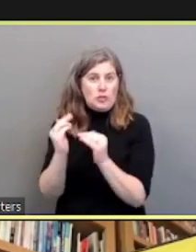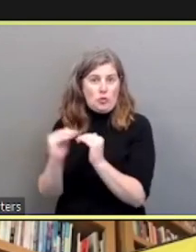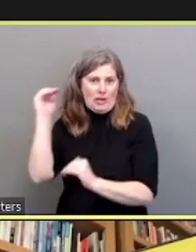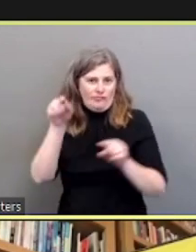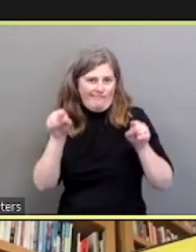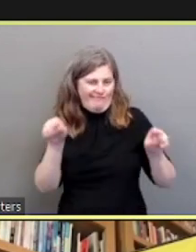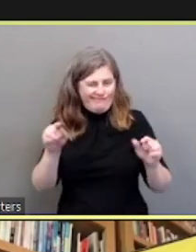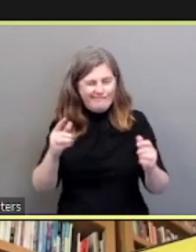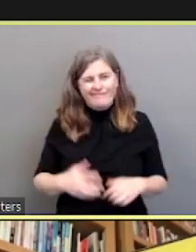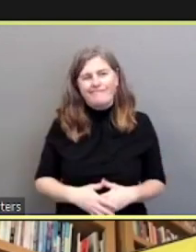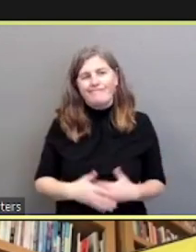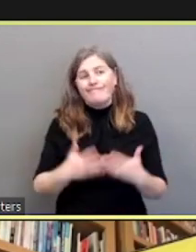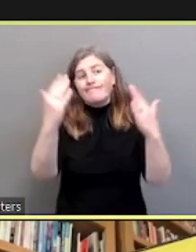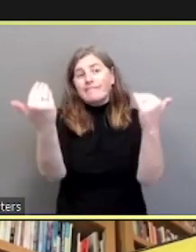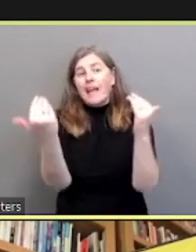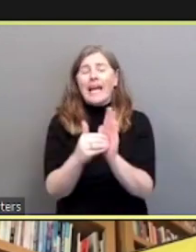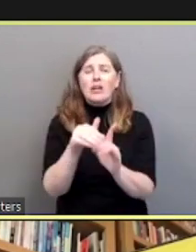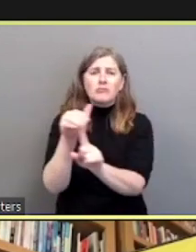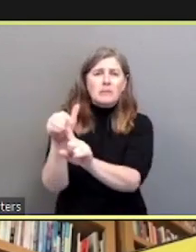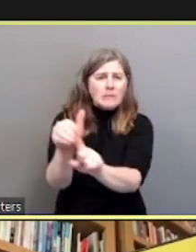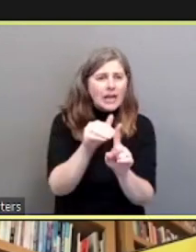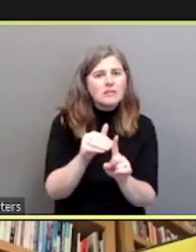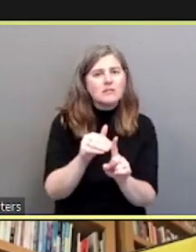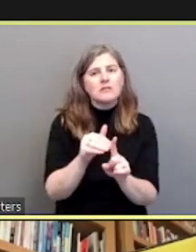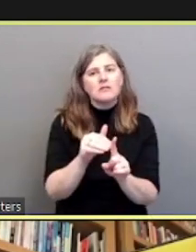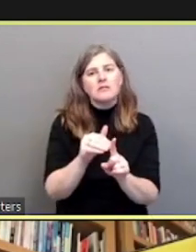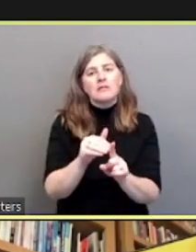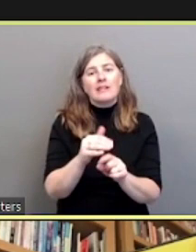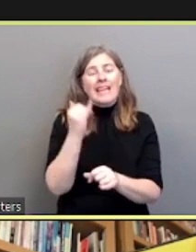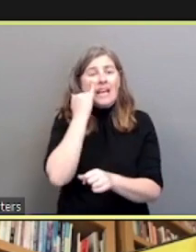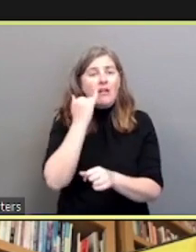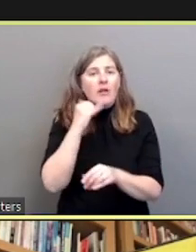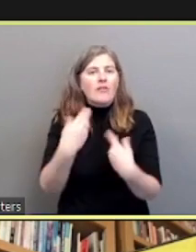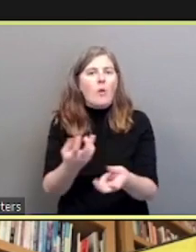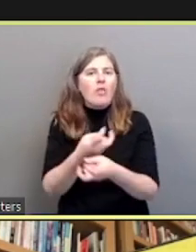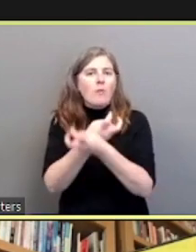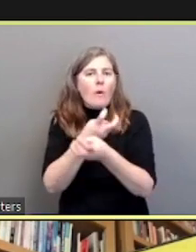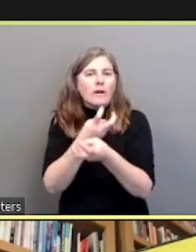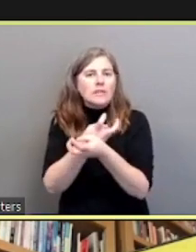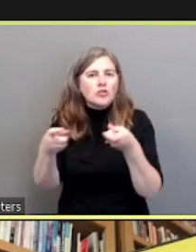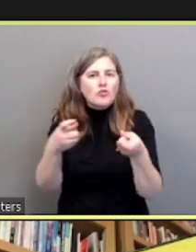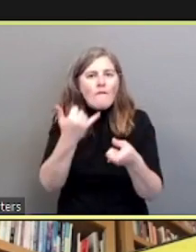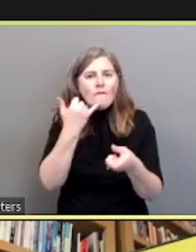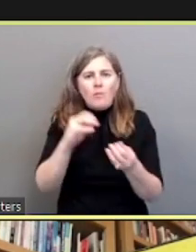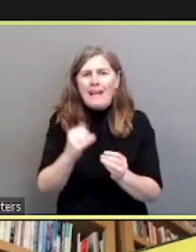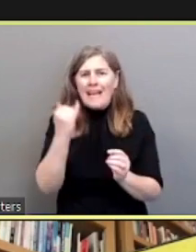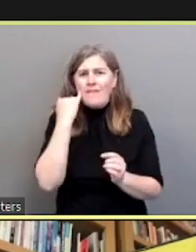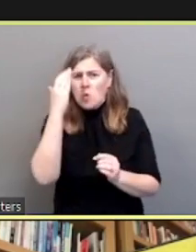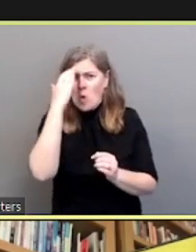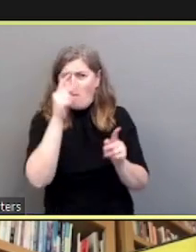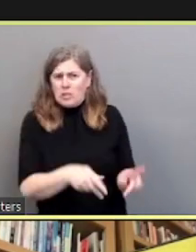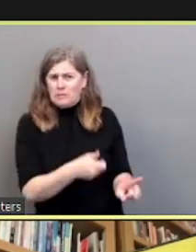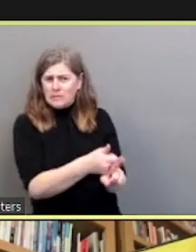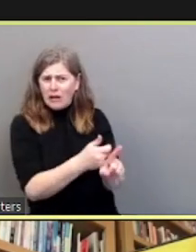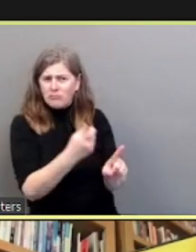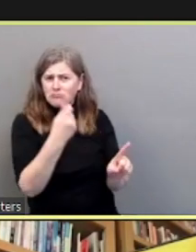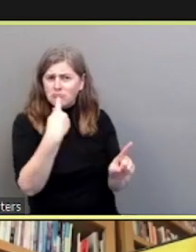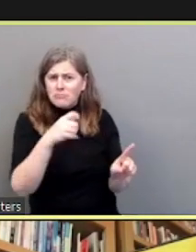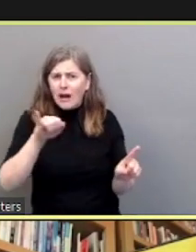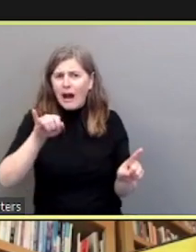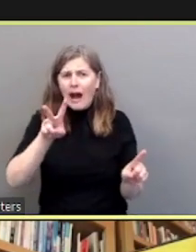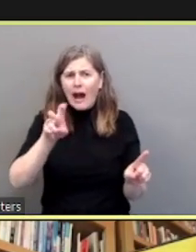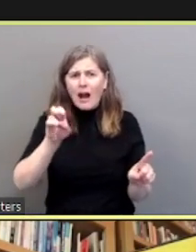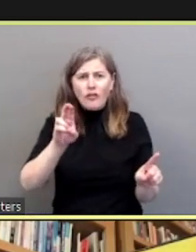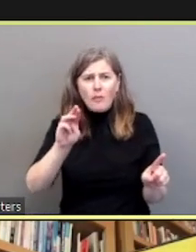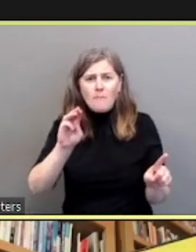Just again, a reminder, we're giving you the poison control number. If you know someone who's taken ivermectin, I might